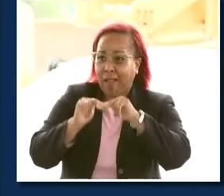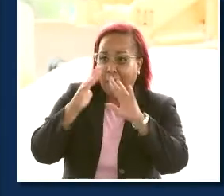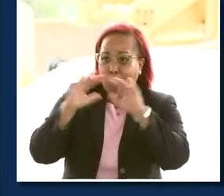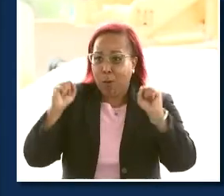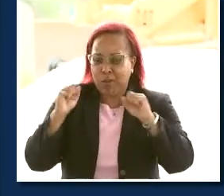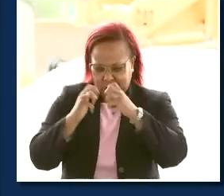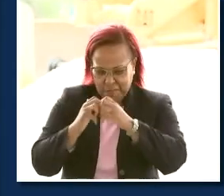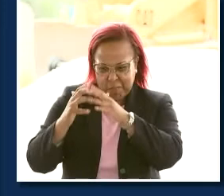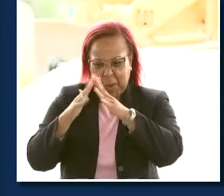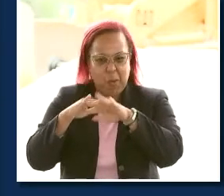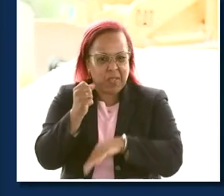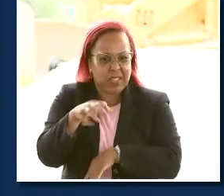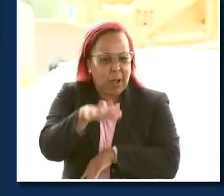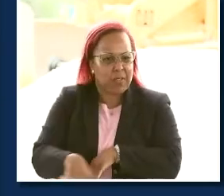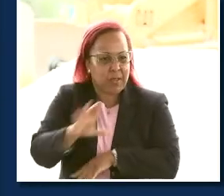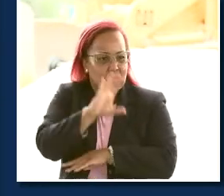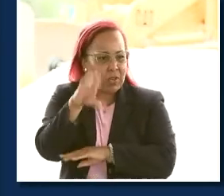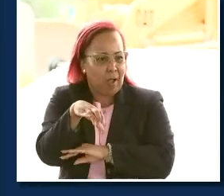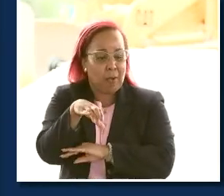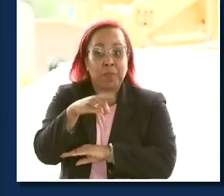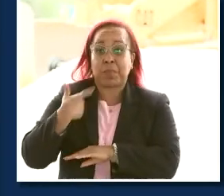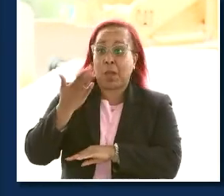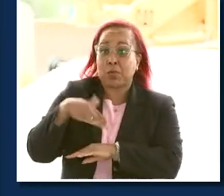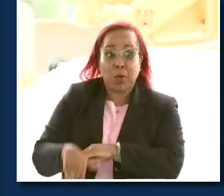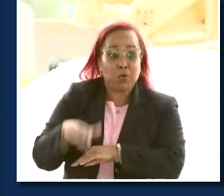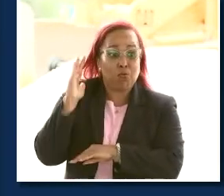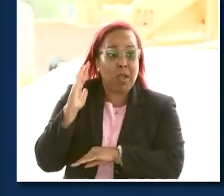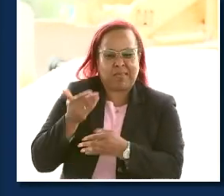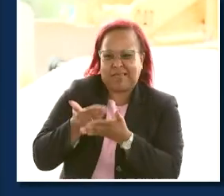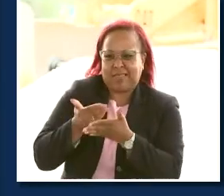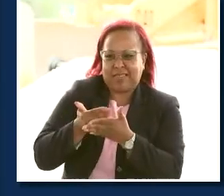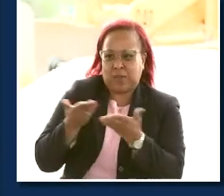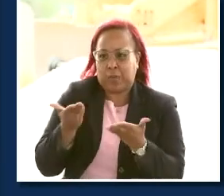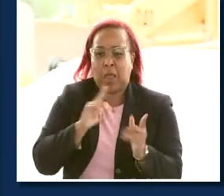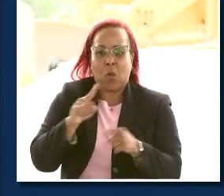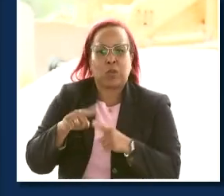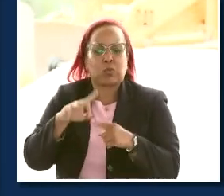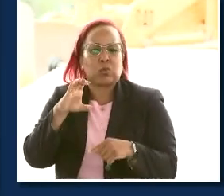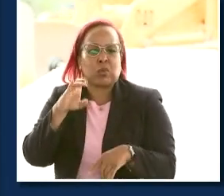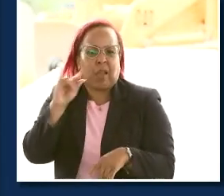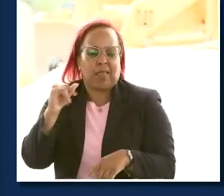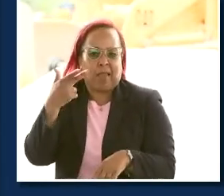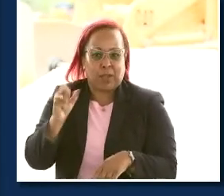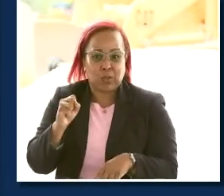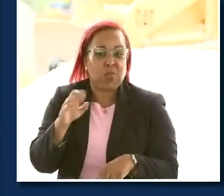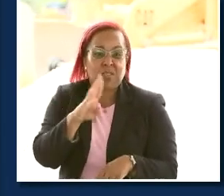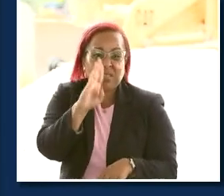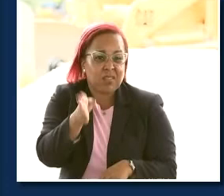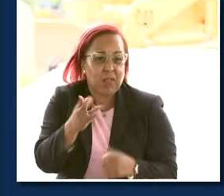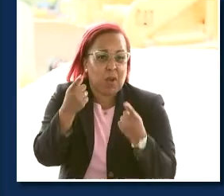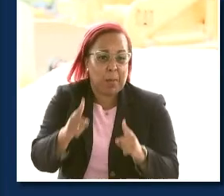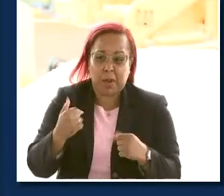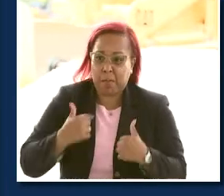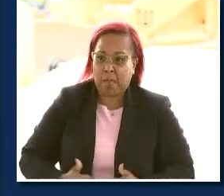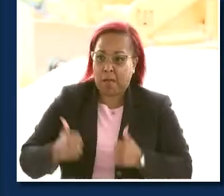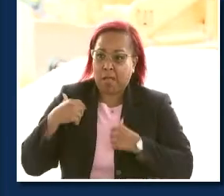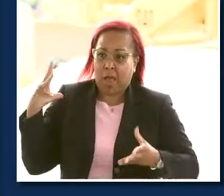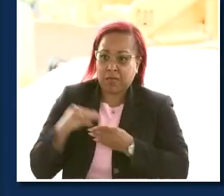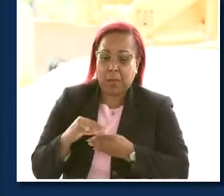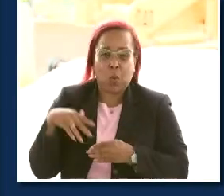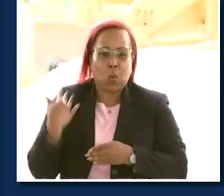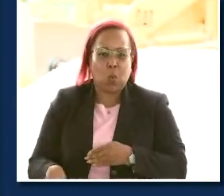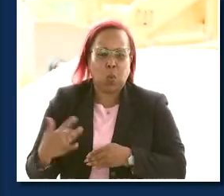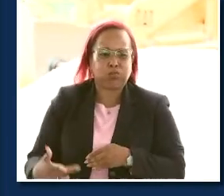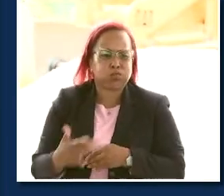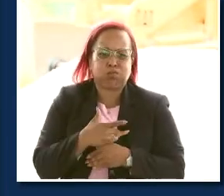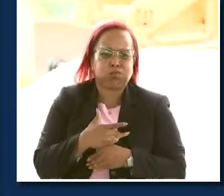being built on the south side of Chicago. I was born and raised not far from here. I went to Kelly High School. This has never taken place in my lifetime. I'm so